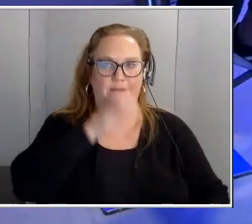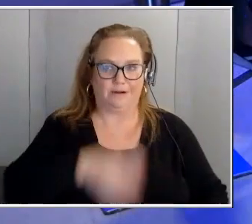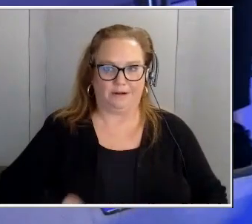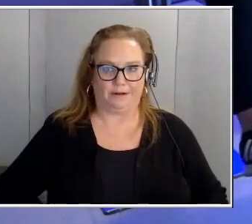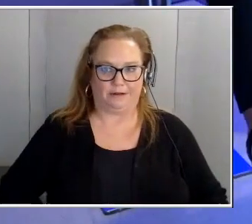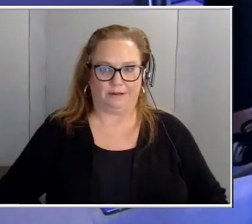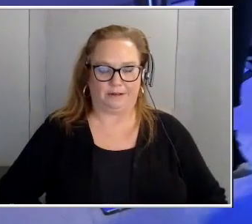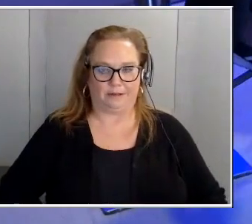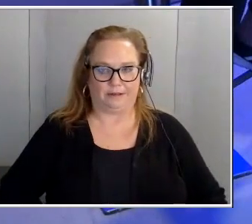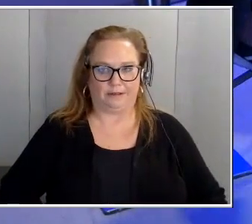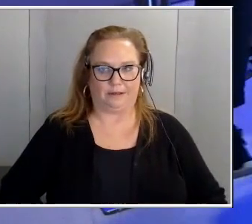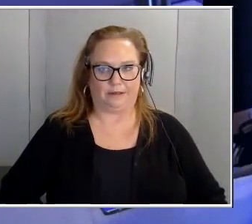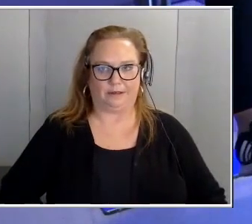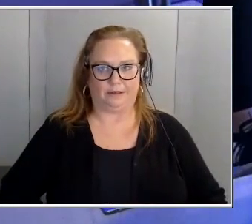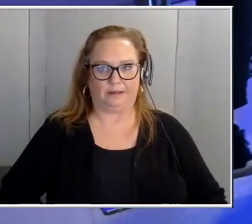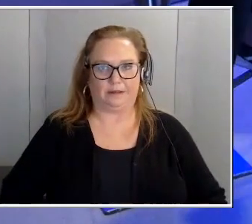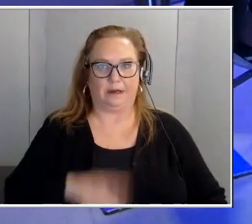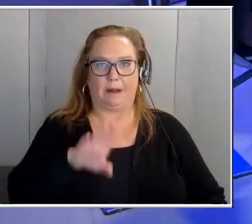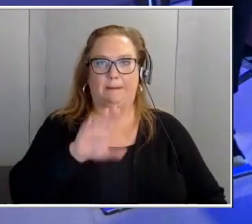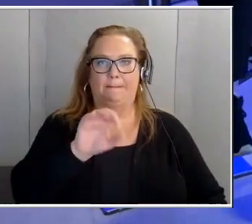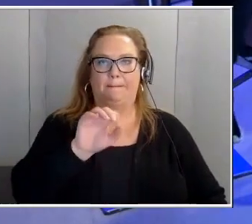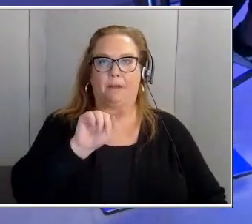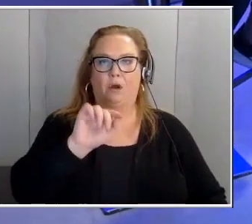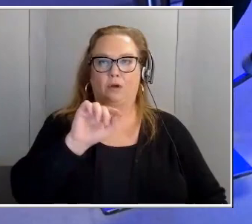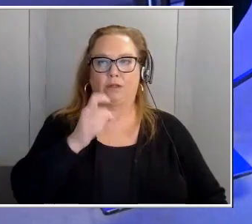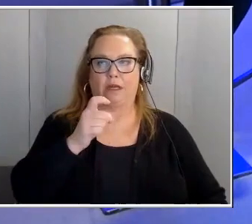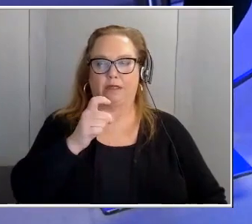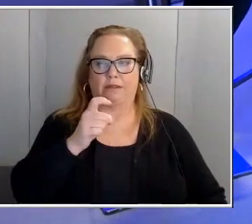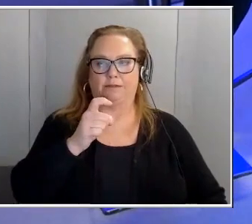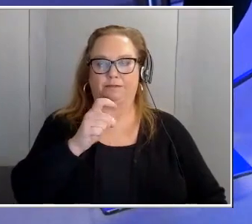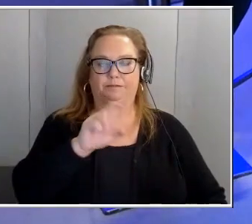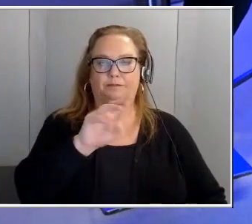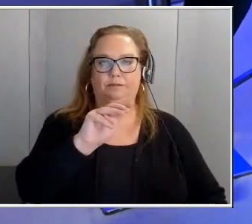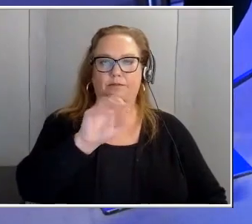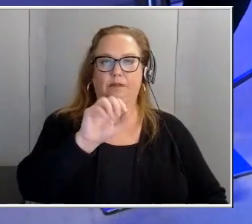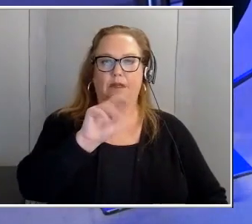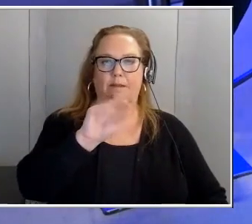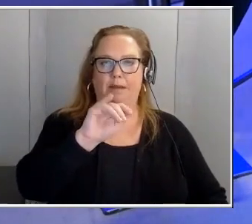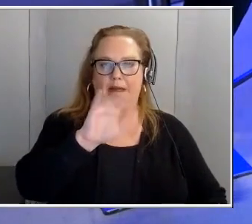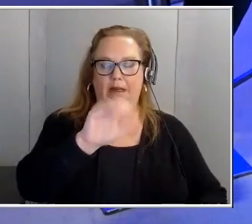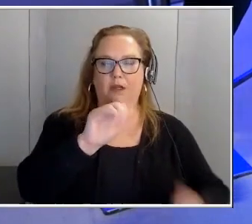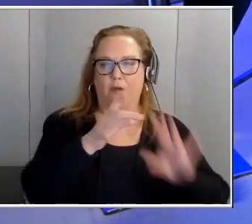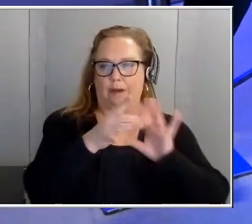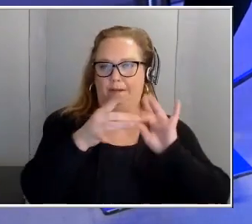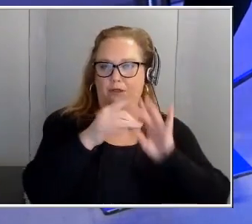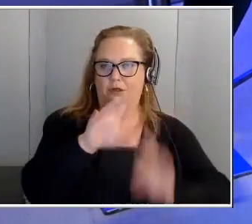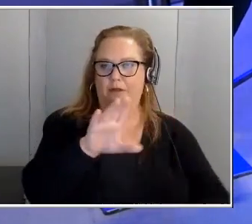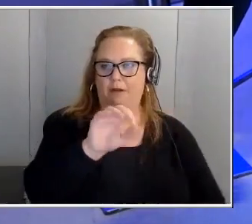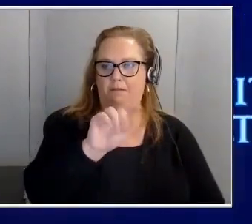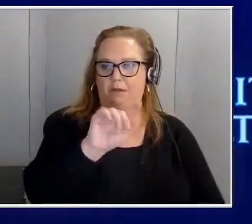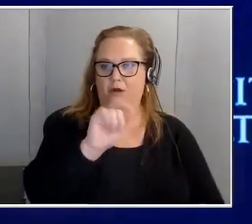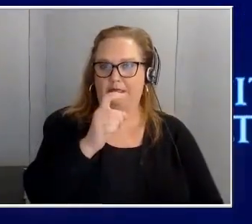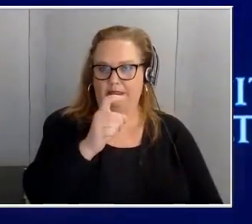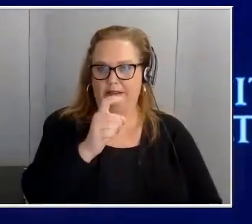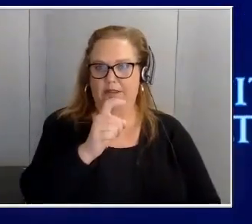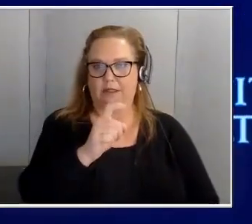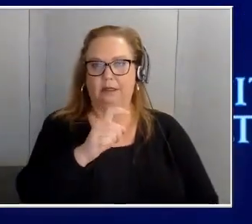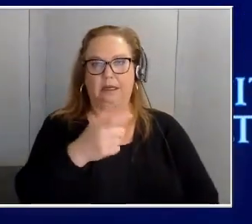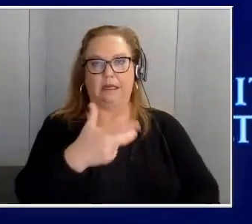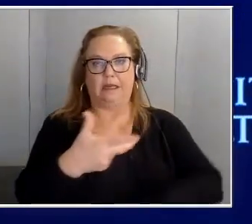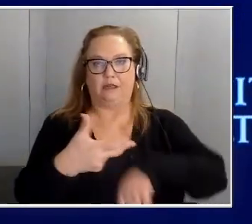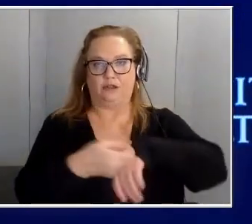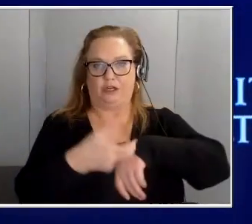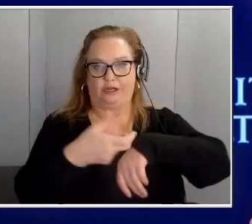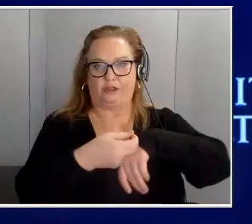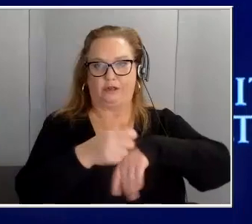Okay, so let me find it. Oh, Botox. Let's talk about Botox. Yeah. Monica's asking about that, and you had brought that up earlier. So Botox injection into the bladder, like you